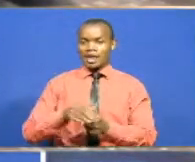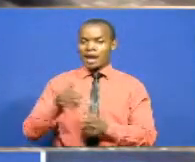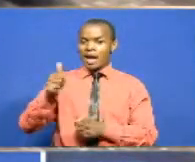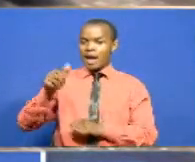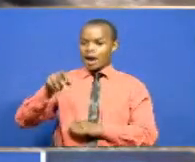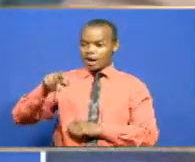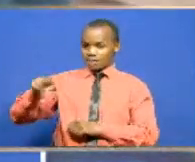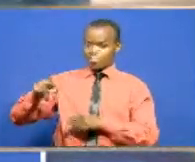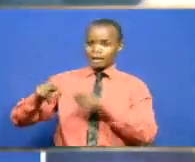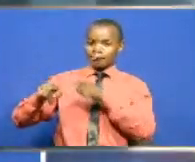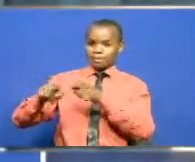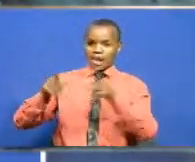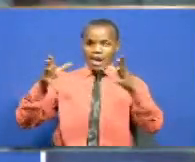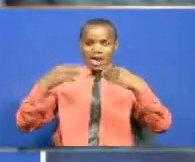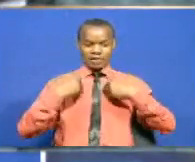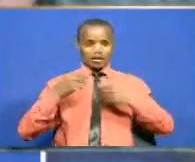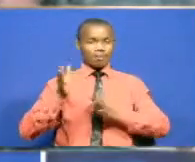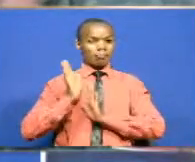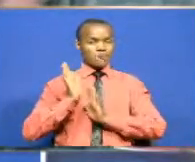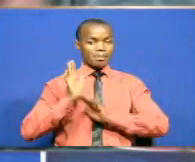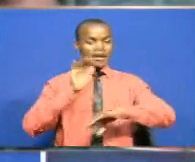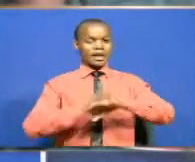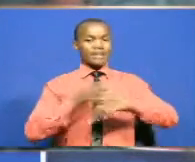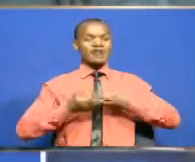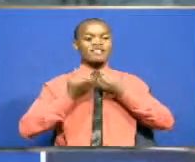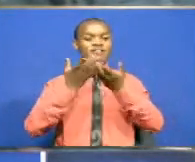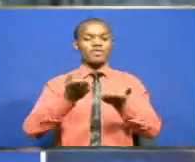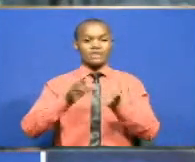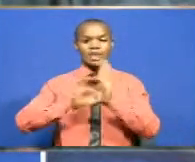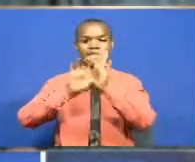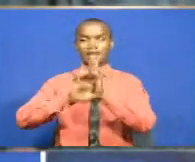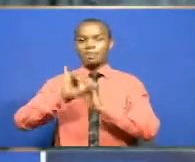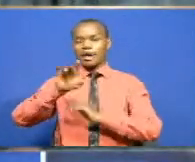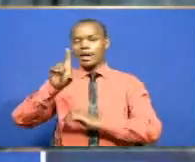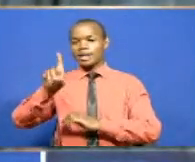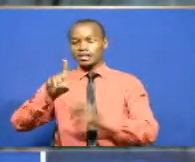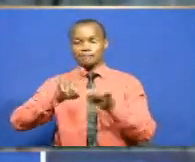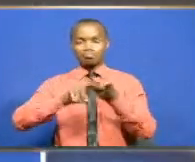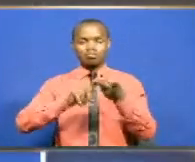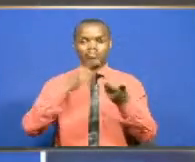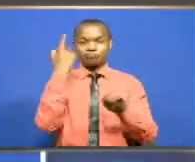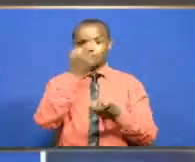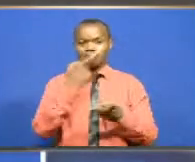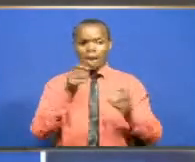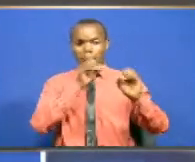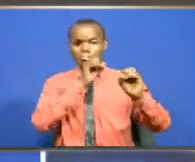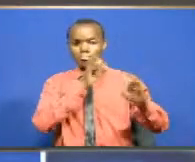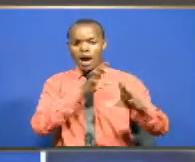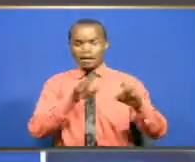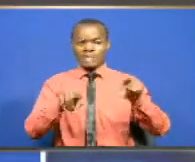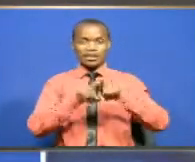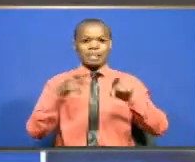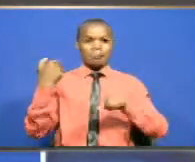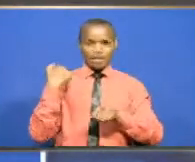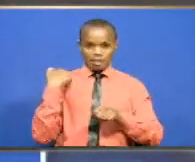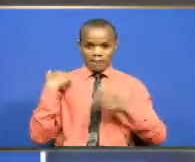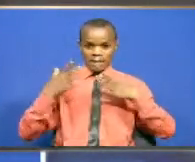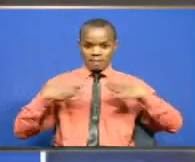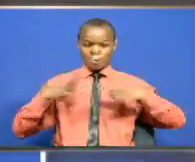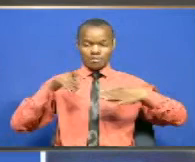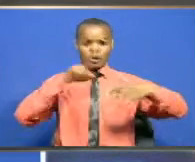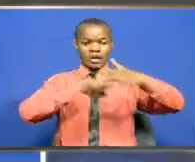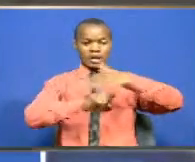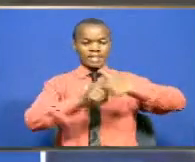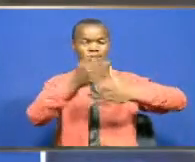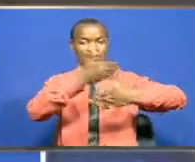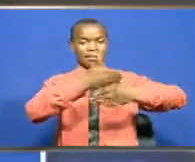allows security guards to collect key details such as ID, facial photos, and car plate numbers of those accessing